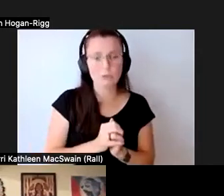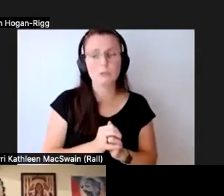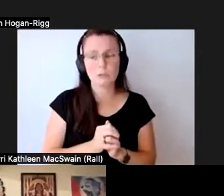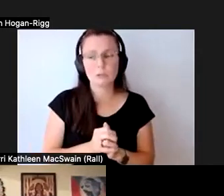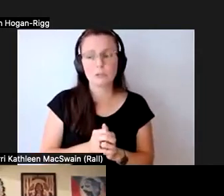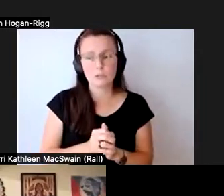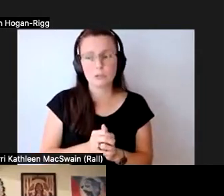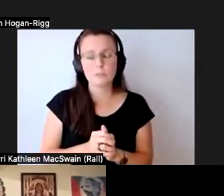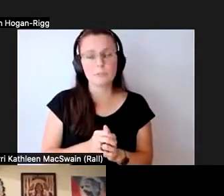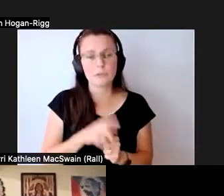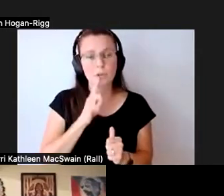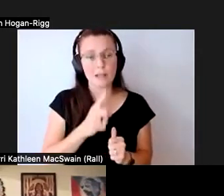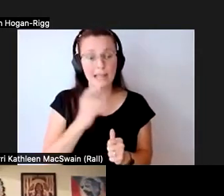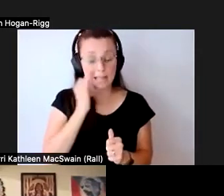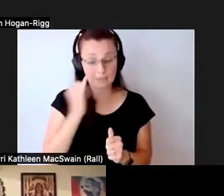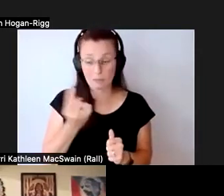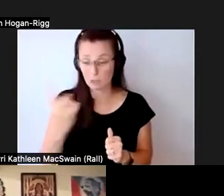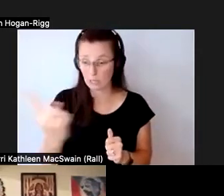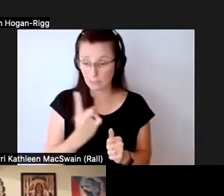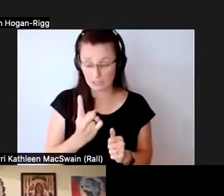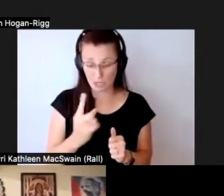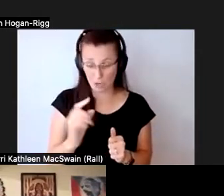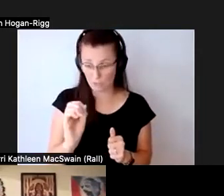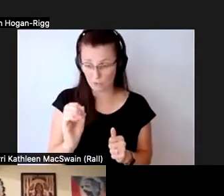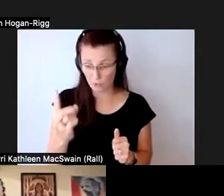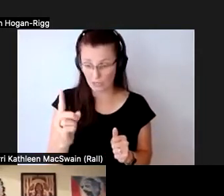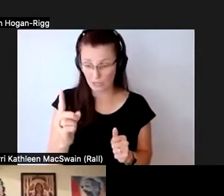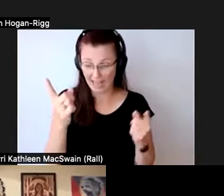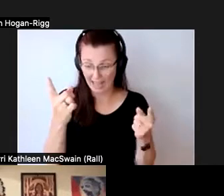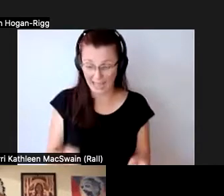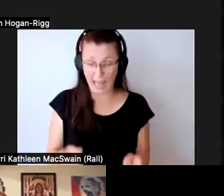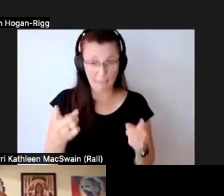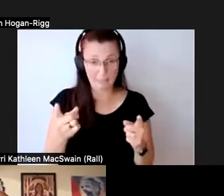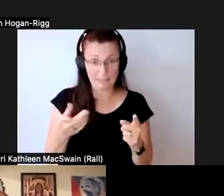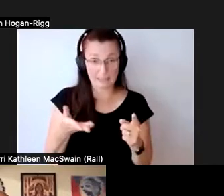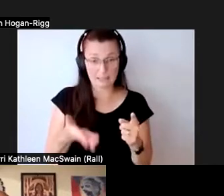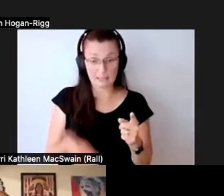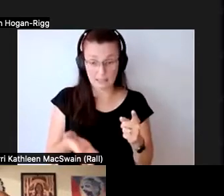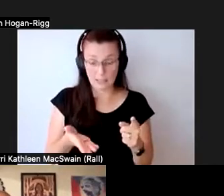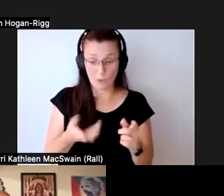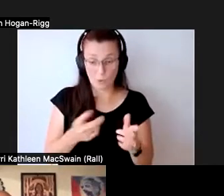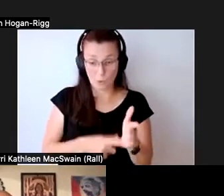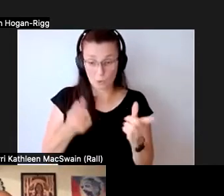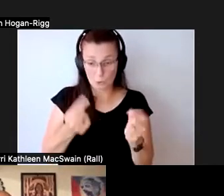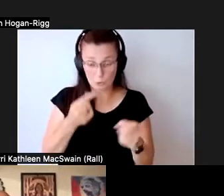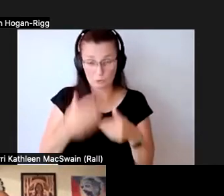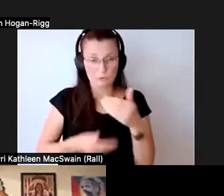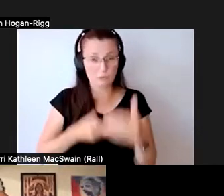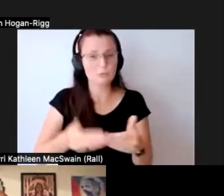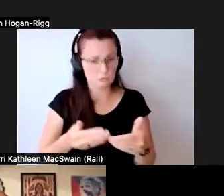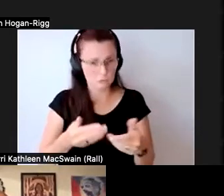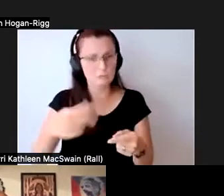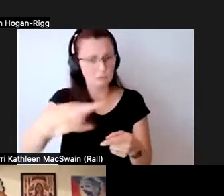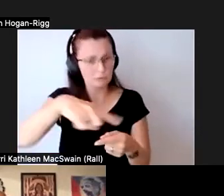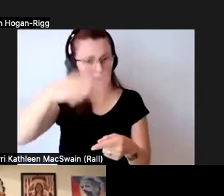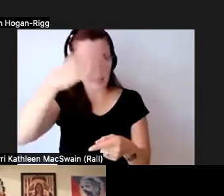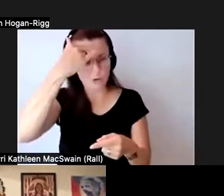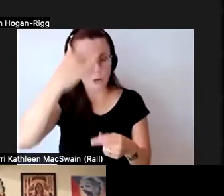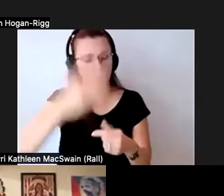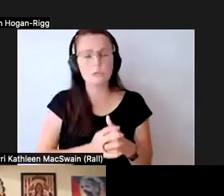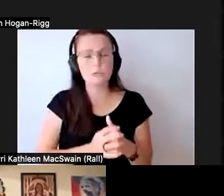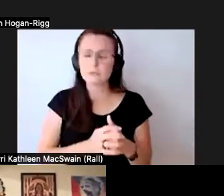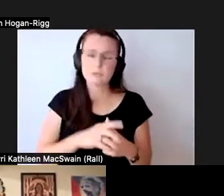them. And they got to see our staff in action. So it's truly been a blessing to offer these services. And